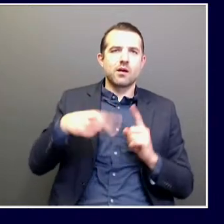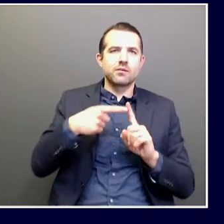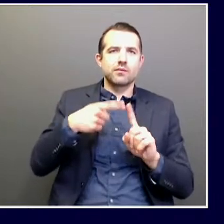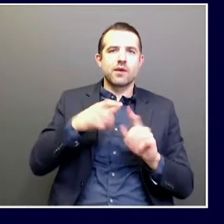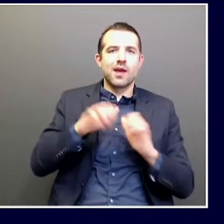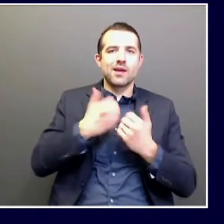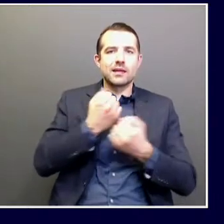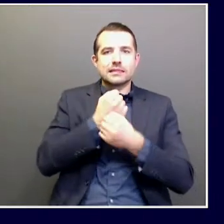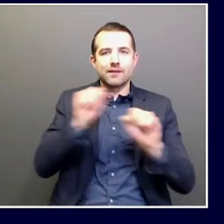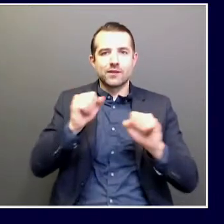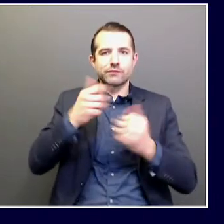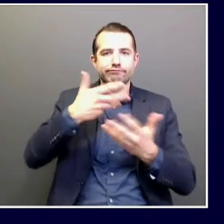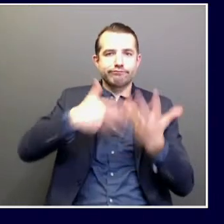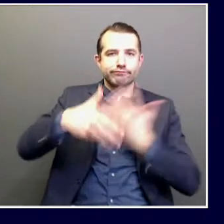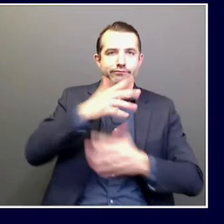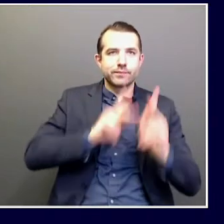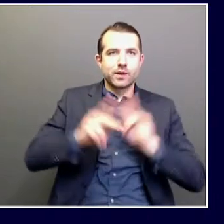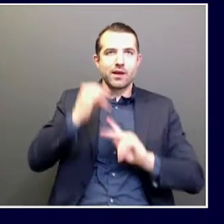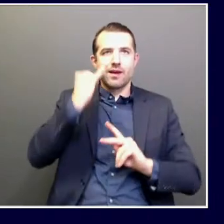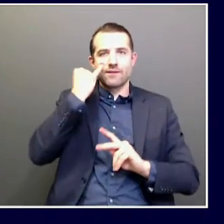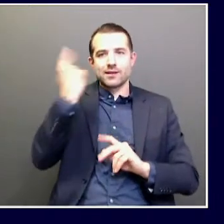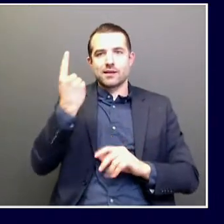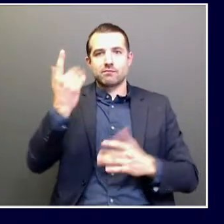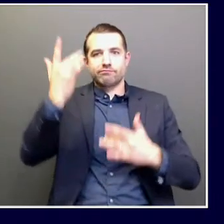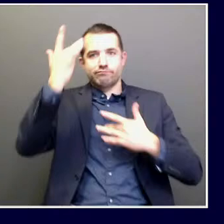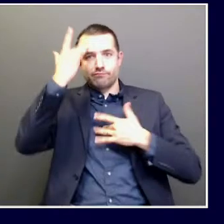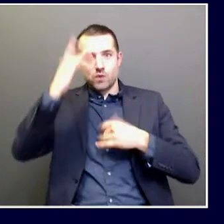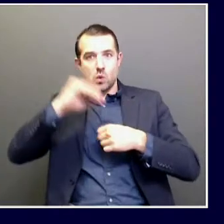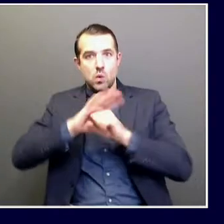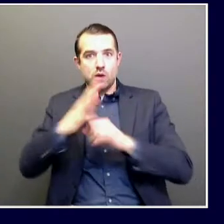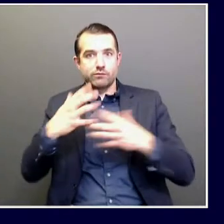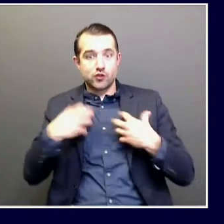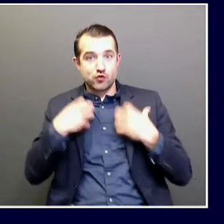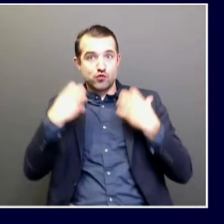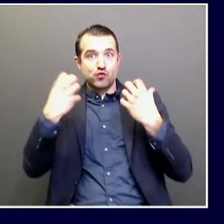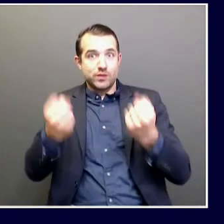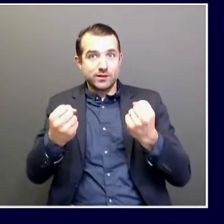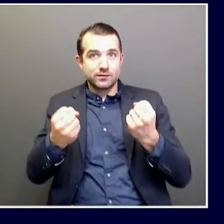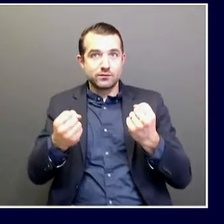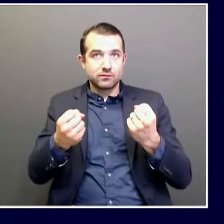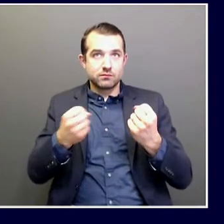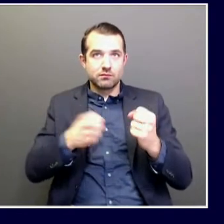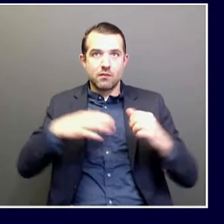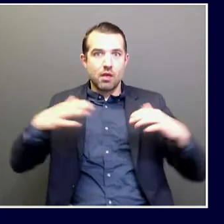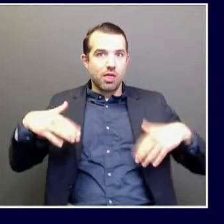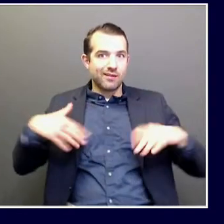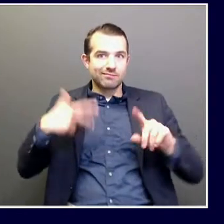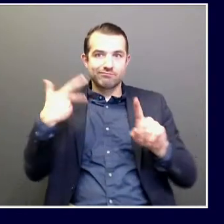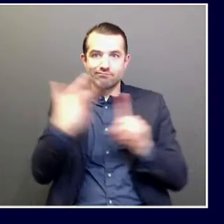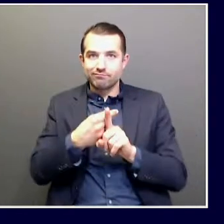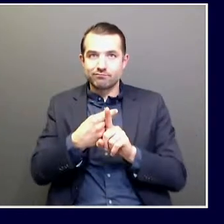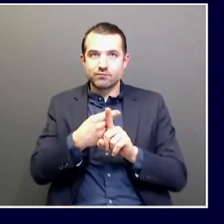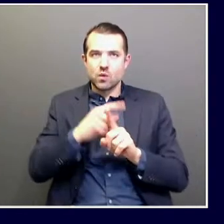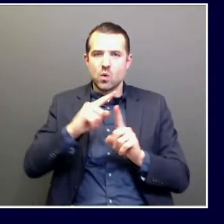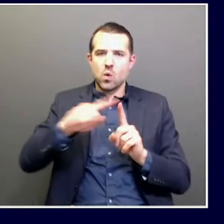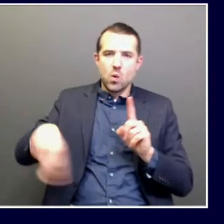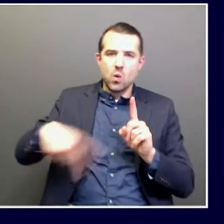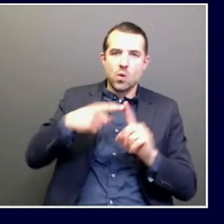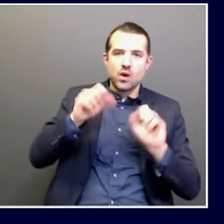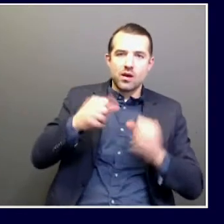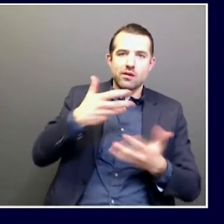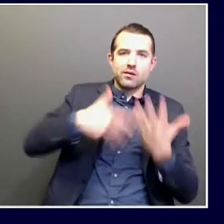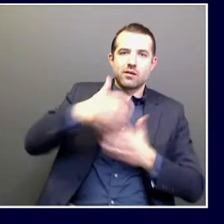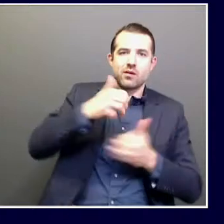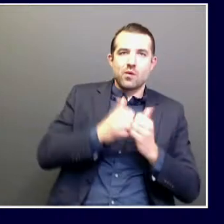person who has just recovered from COVID but hasn't been vaccinated, if that's a factor. And another wanted to know when